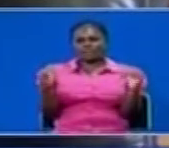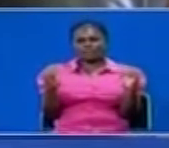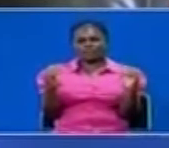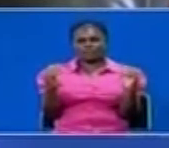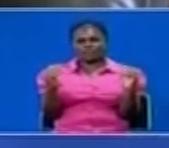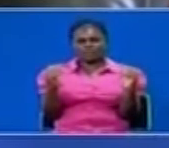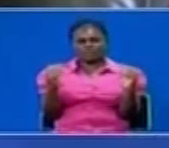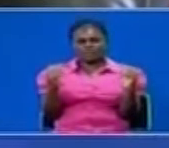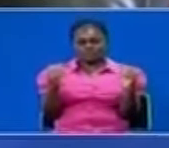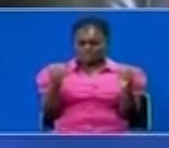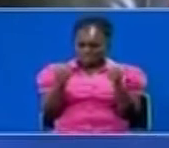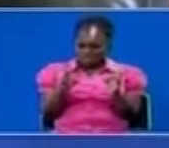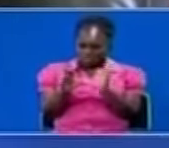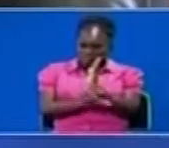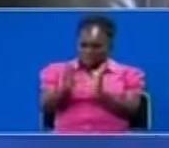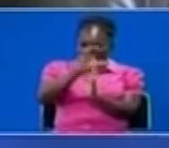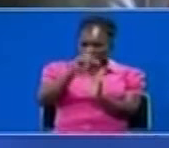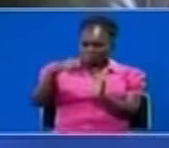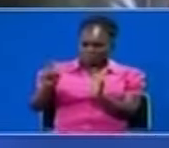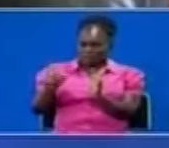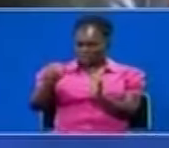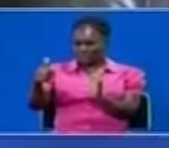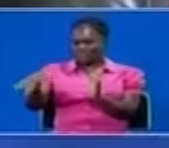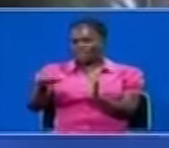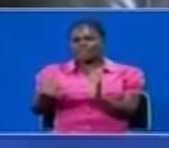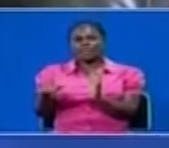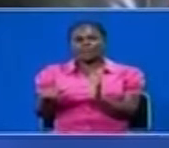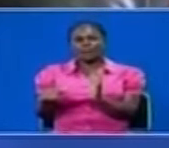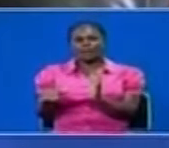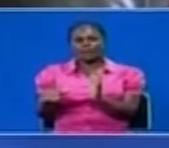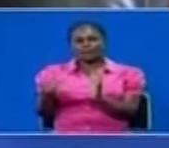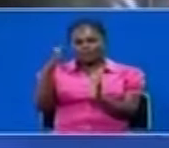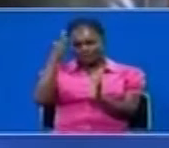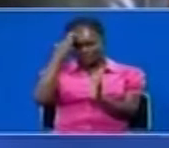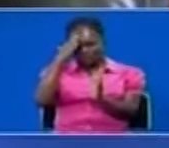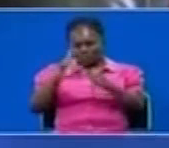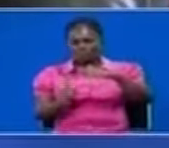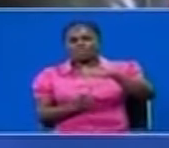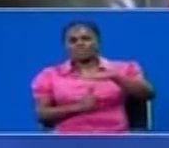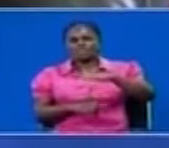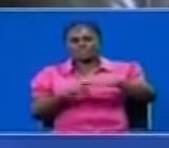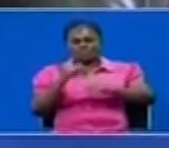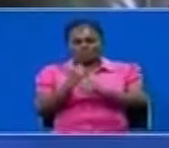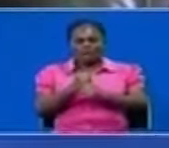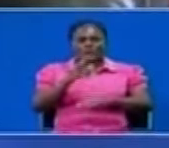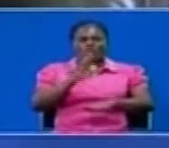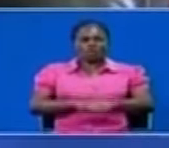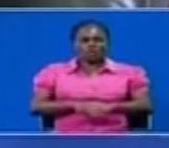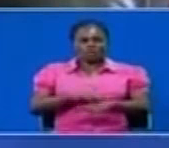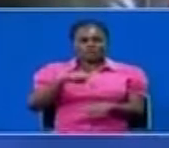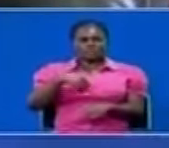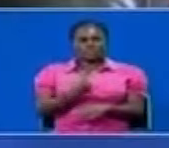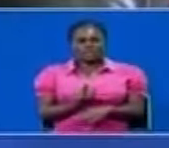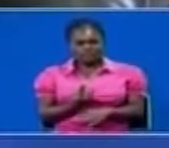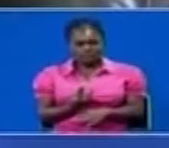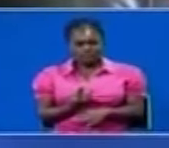this framework approved, that is another area that I know the, you know, people in the ministry are working on. Because for us, there are certain areas